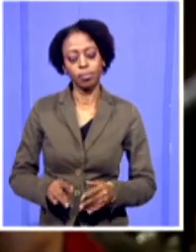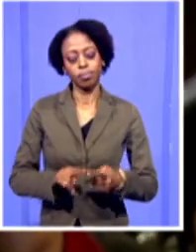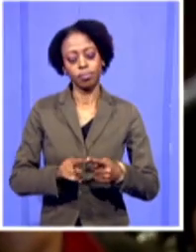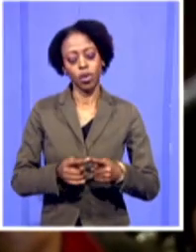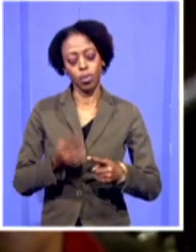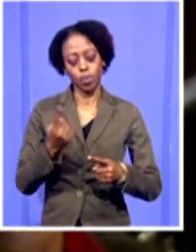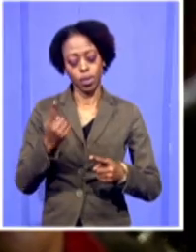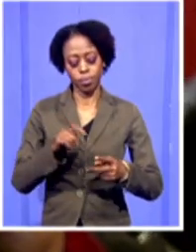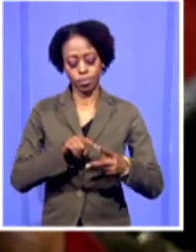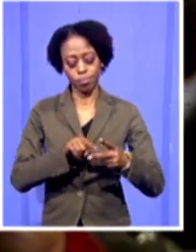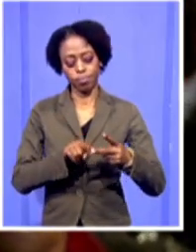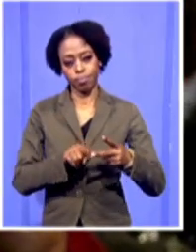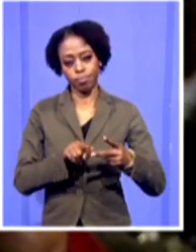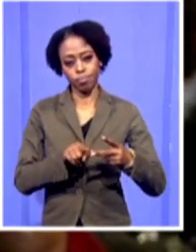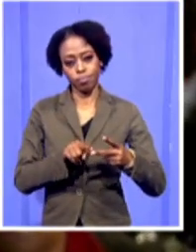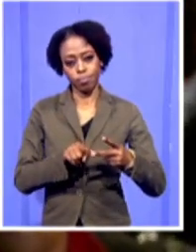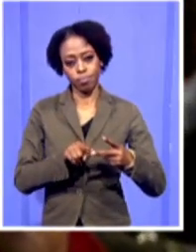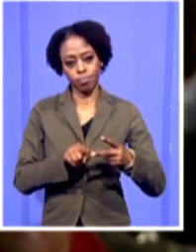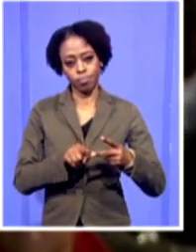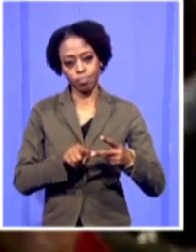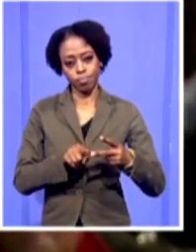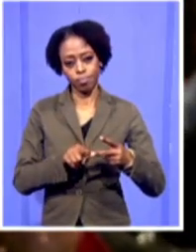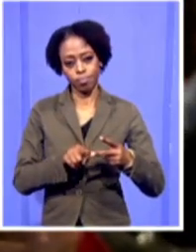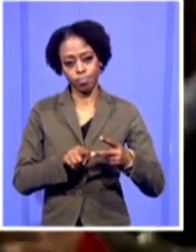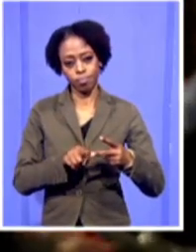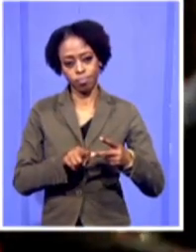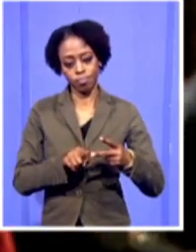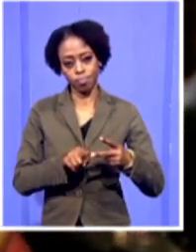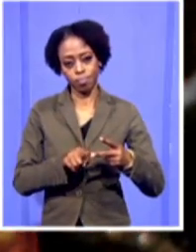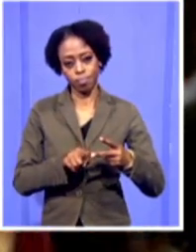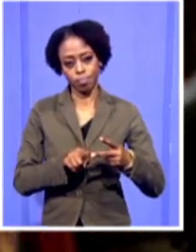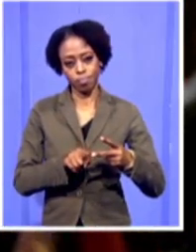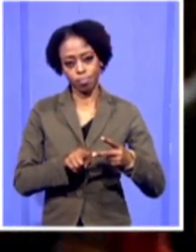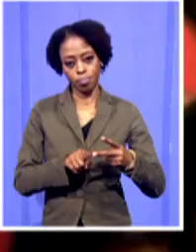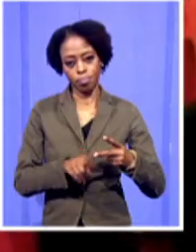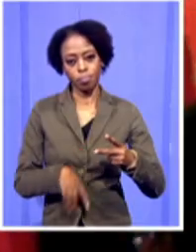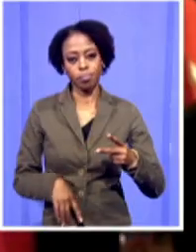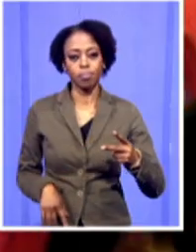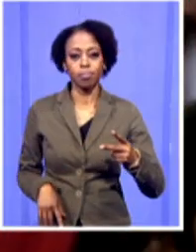raise. The second point, Chair, is that